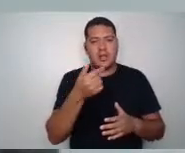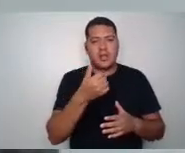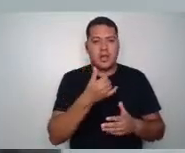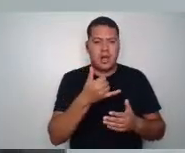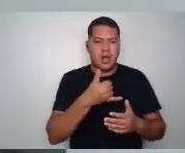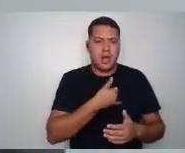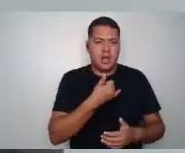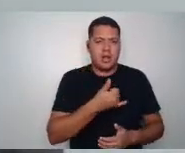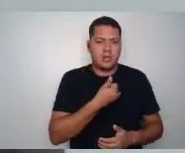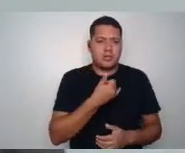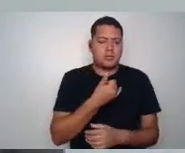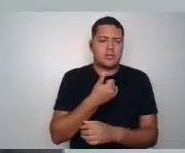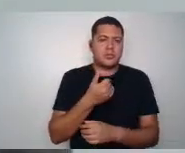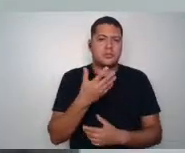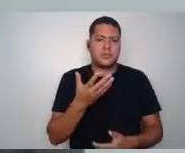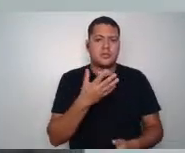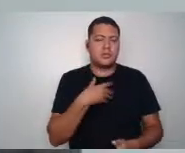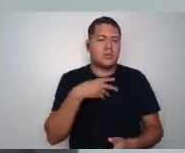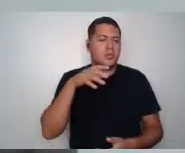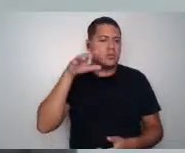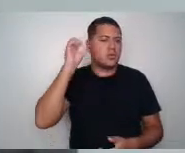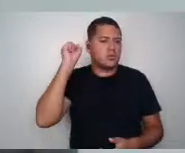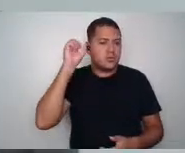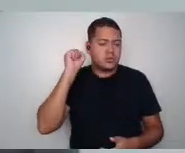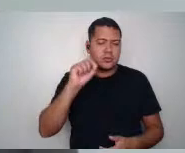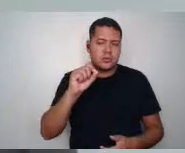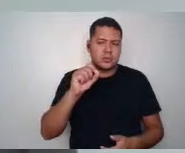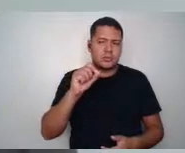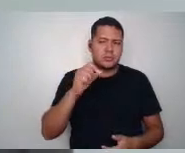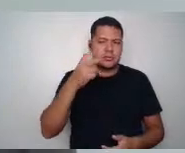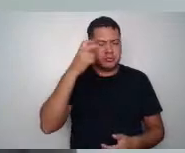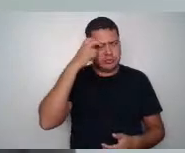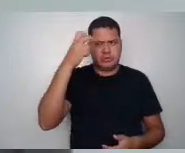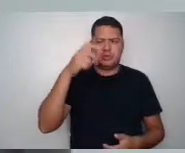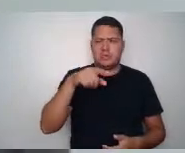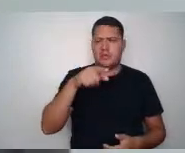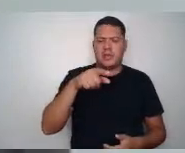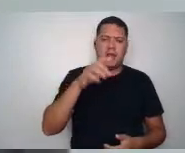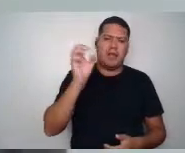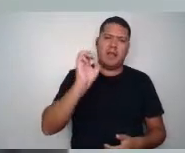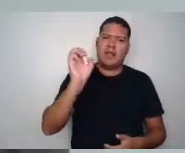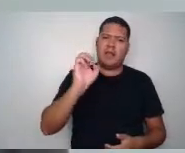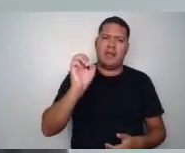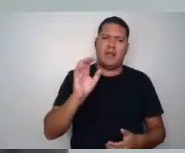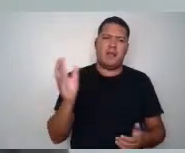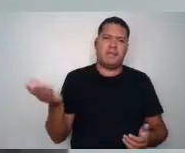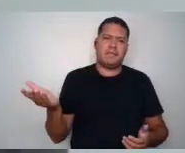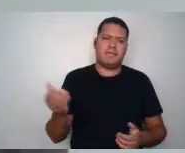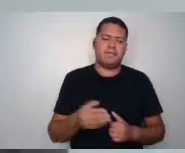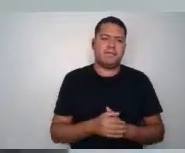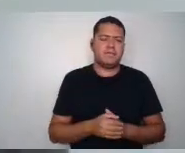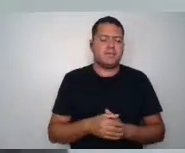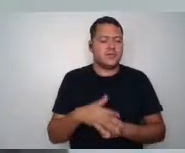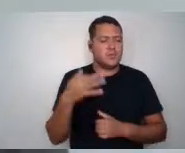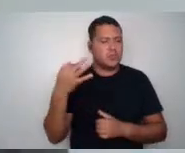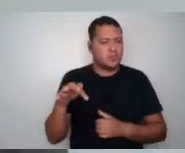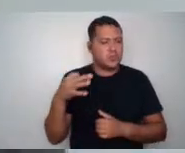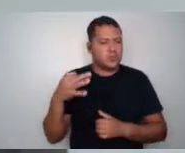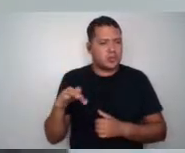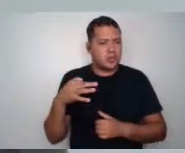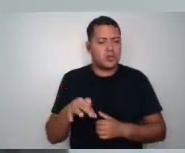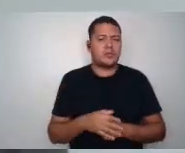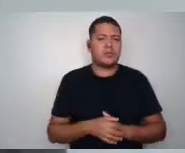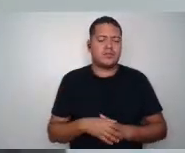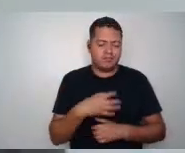was 26, 27, and before I heard that people said about